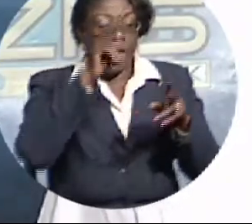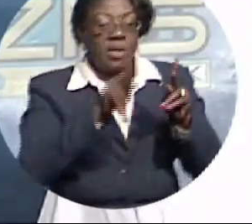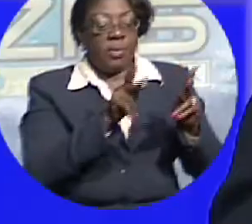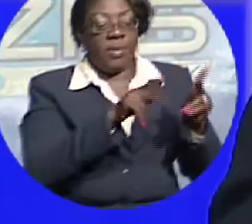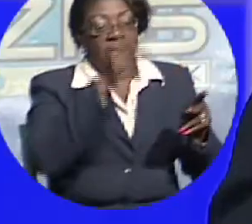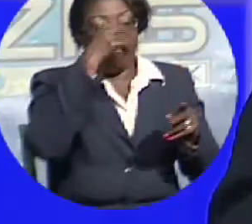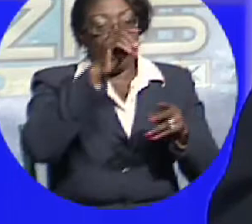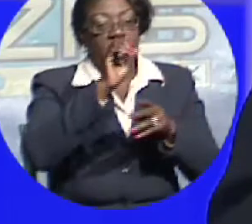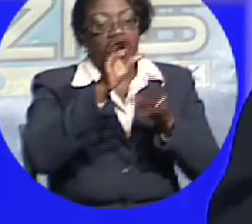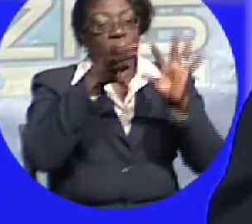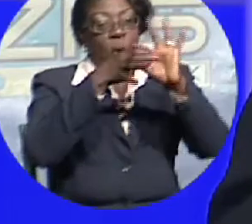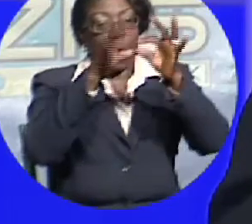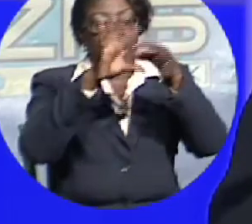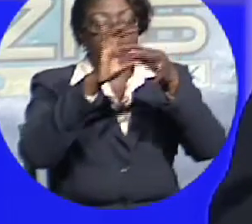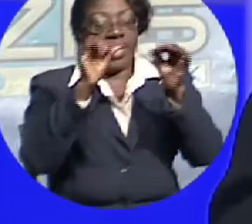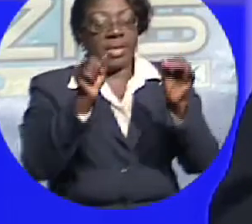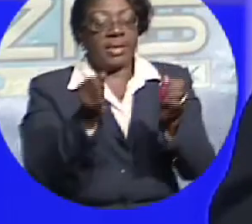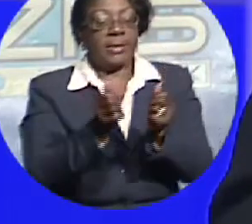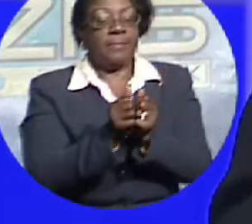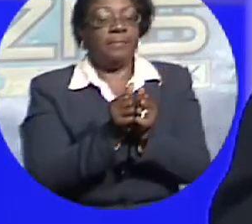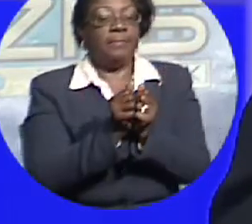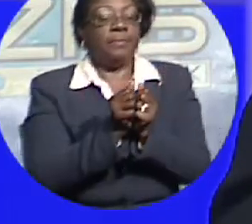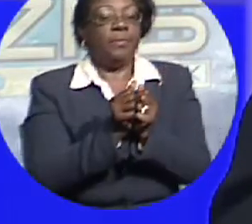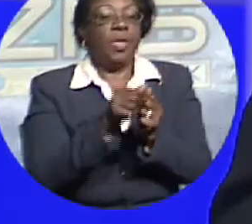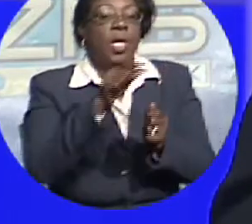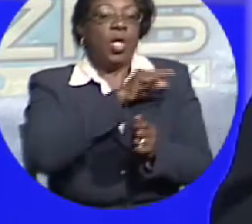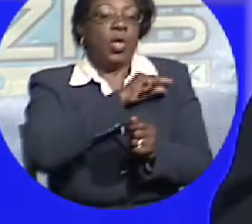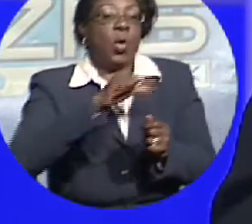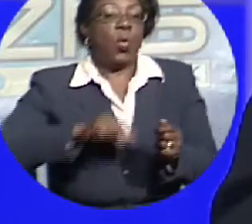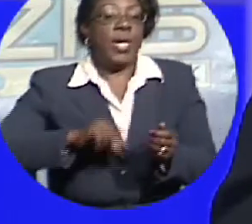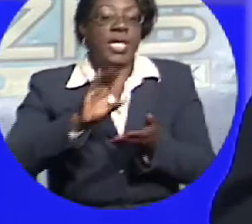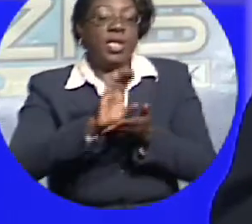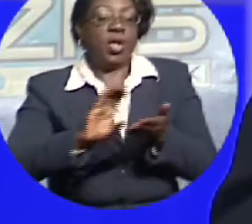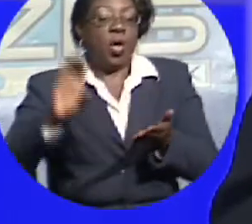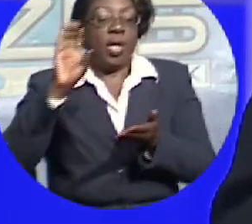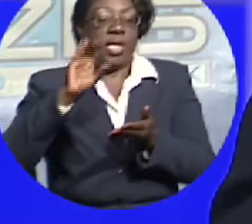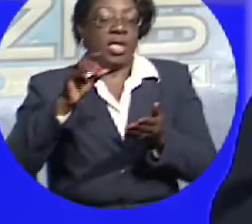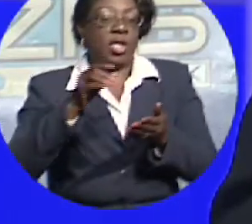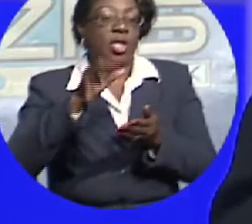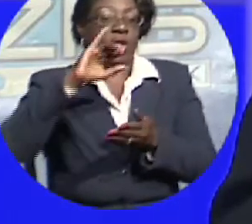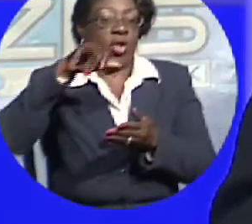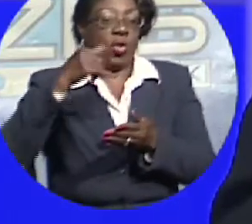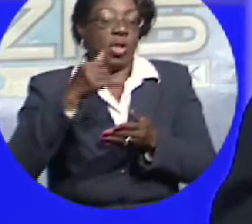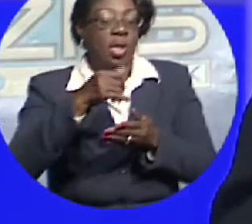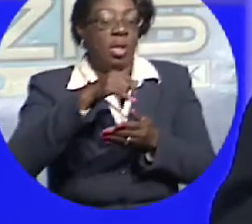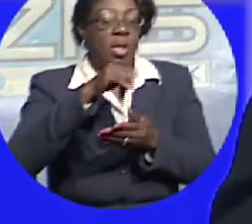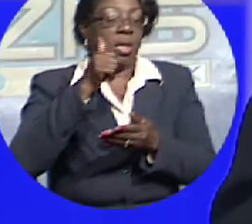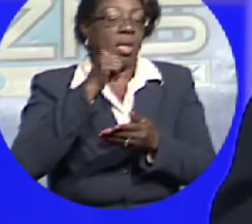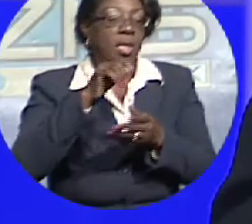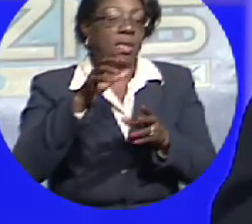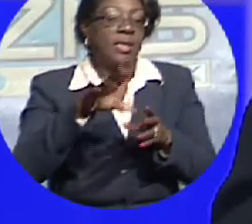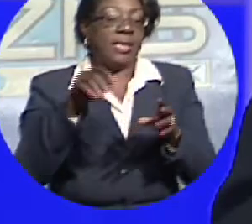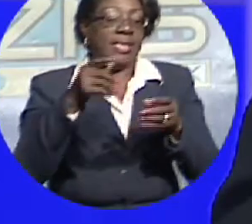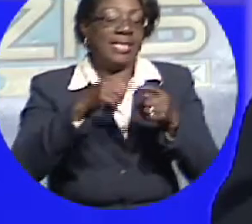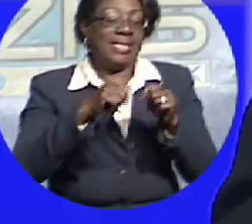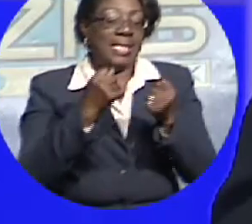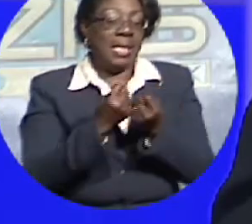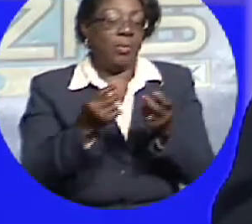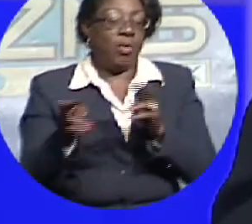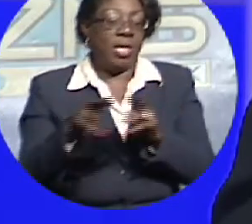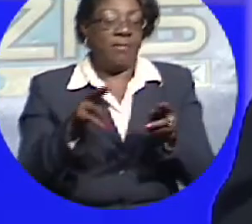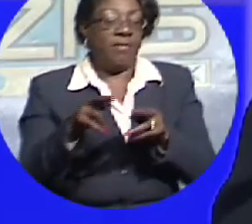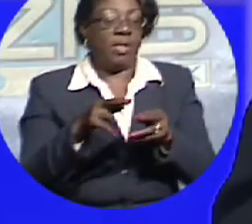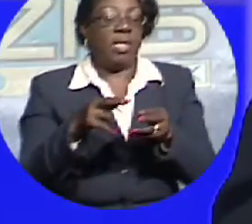Olympics. The Queens College Comets junior girls got their first taste of action in the 2014 BAISS private school